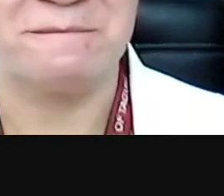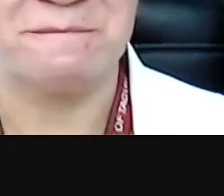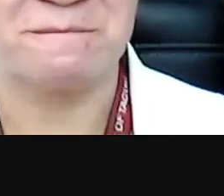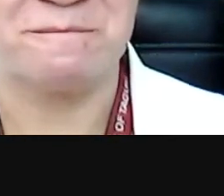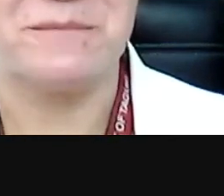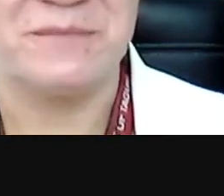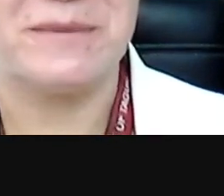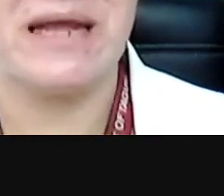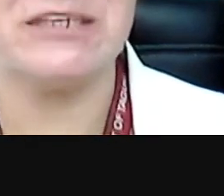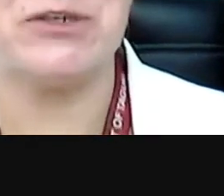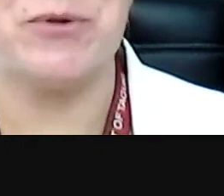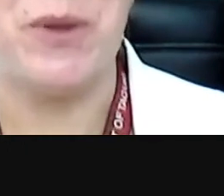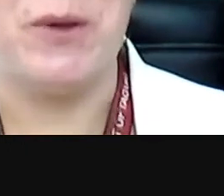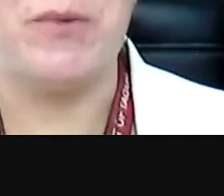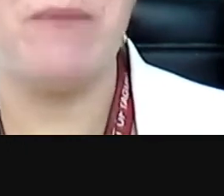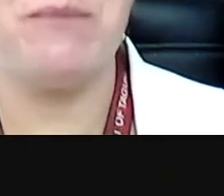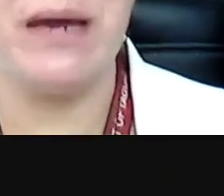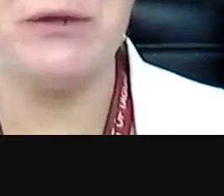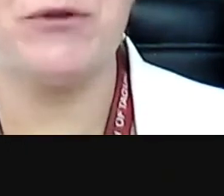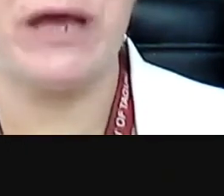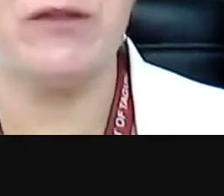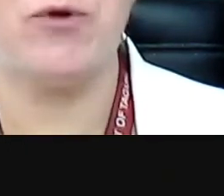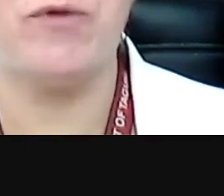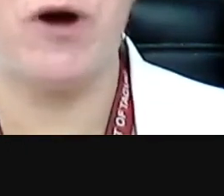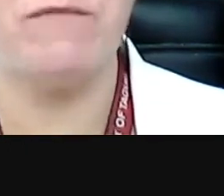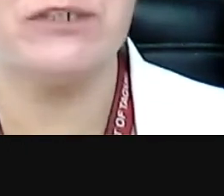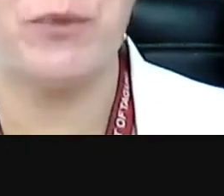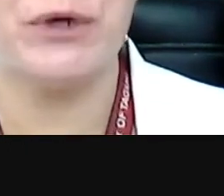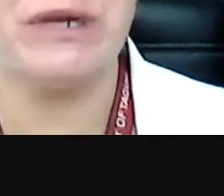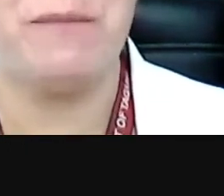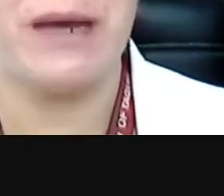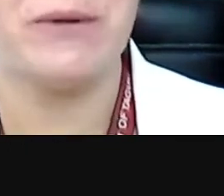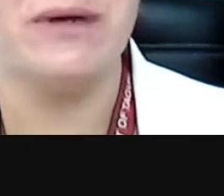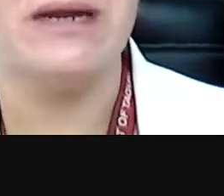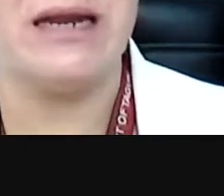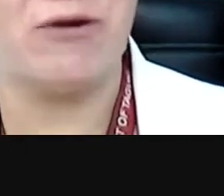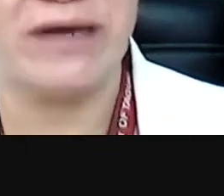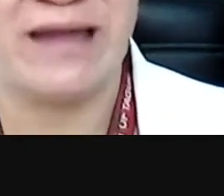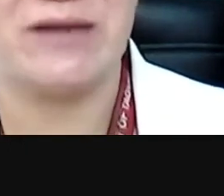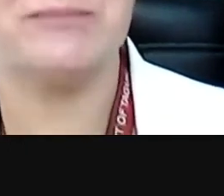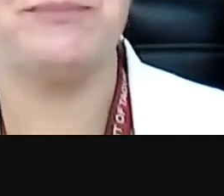yun. Oh, very good. We have our mayor to thank you, the over-supportive mayor, Yes. Cayetano.